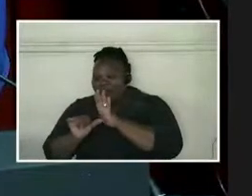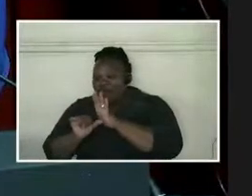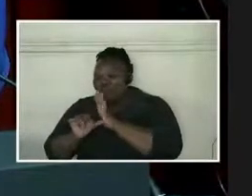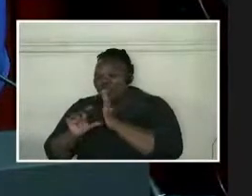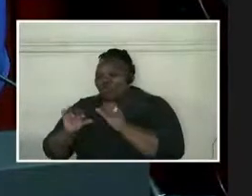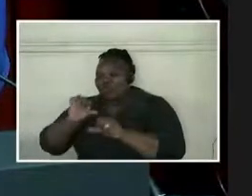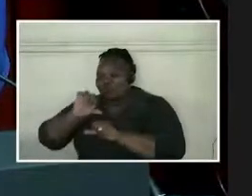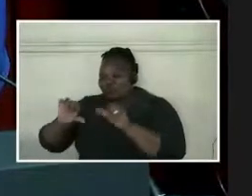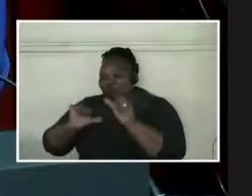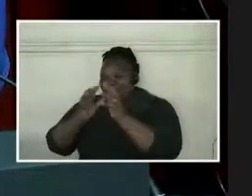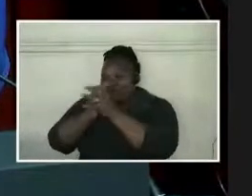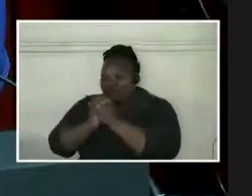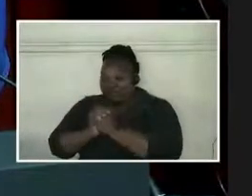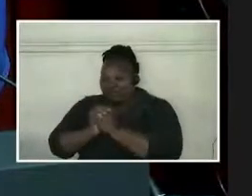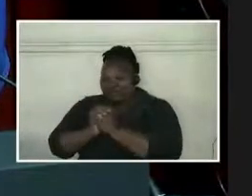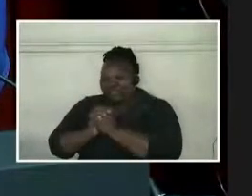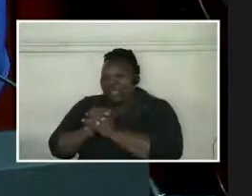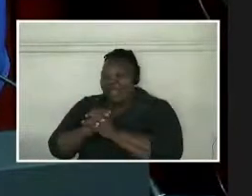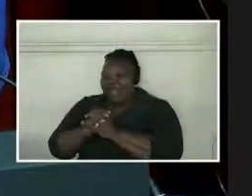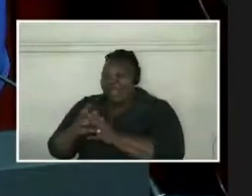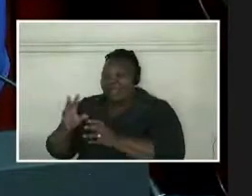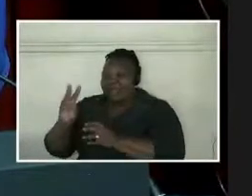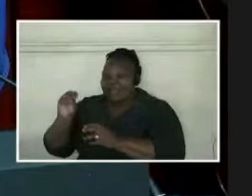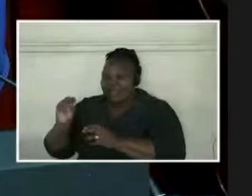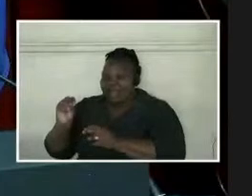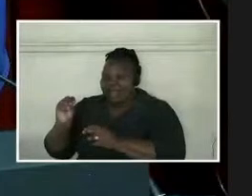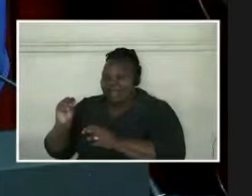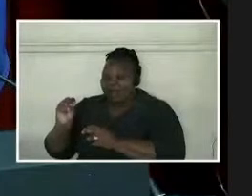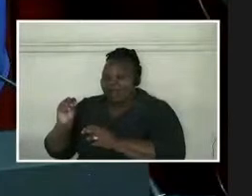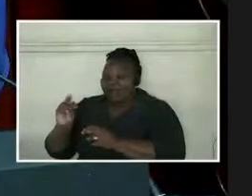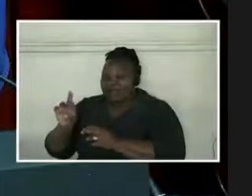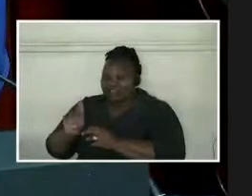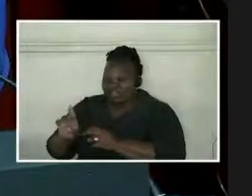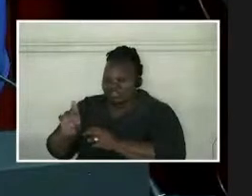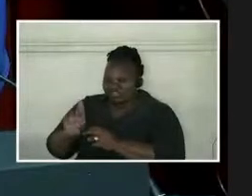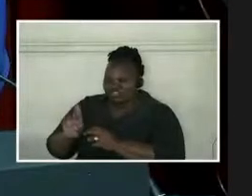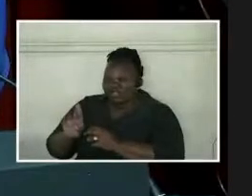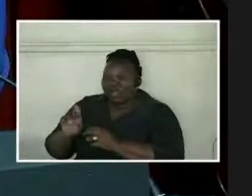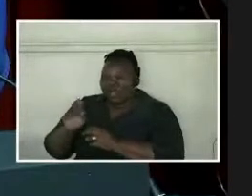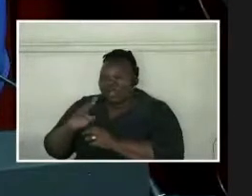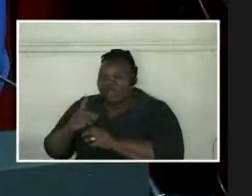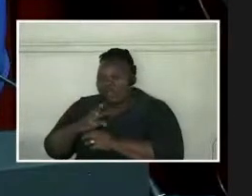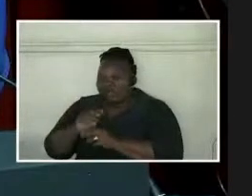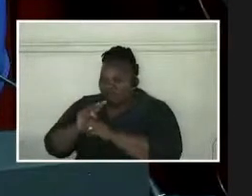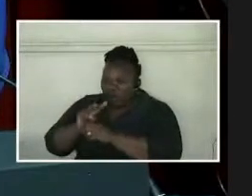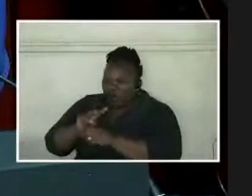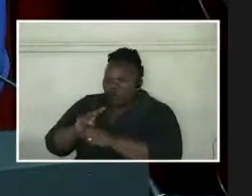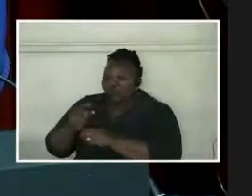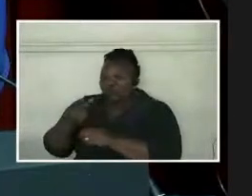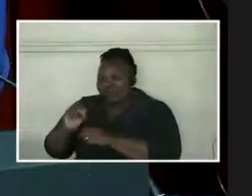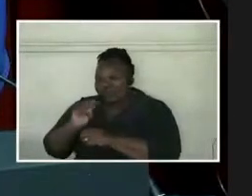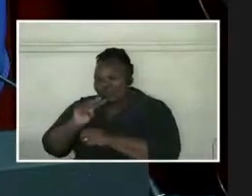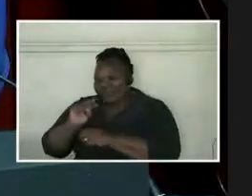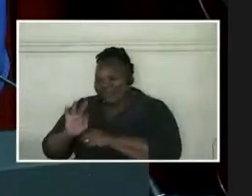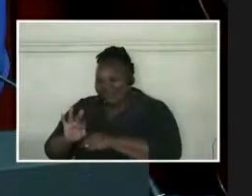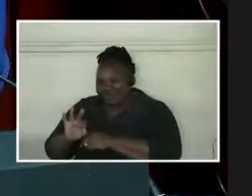cohesion and moral regeneration the committee has observed with kin interest in 2023